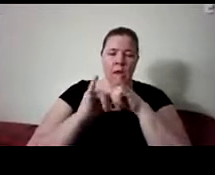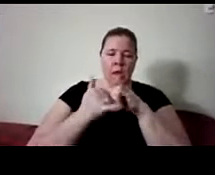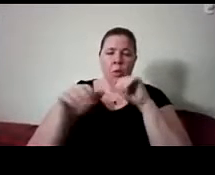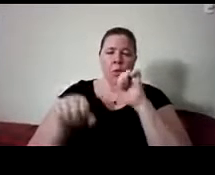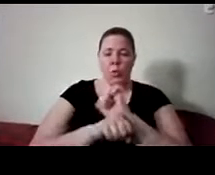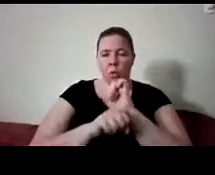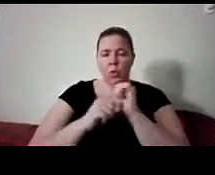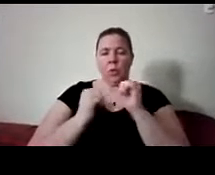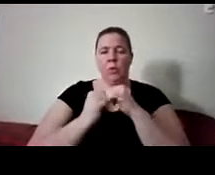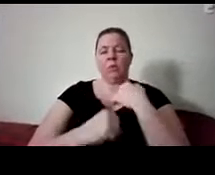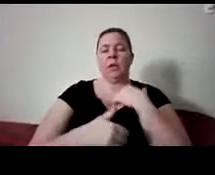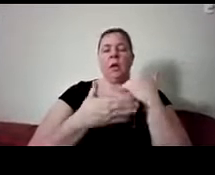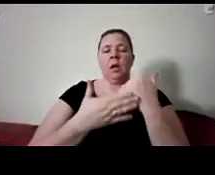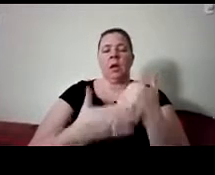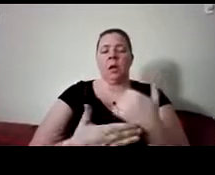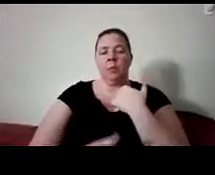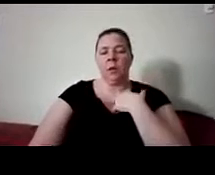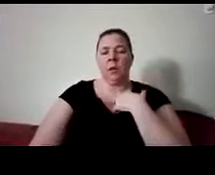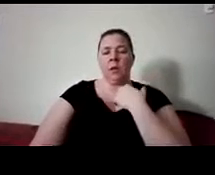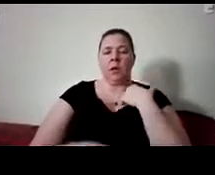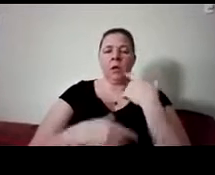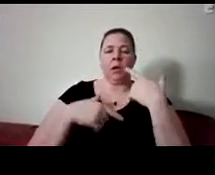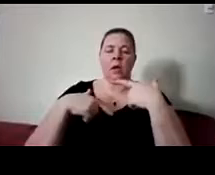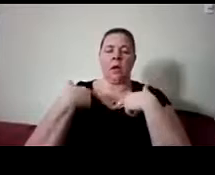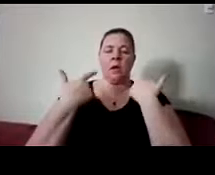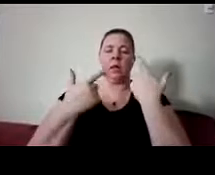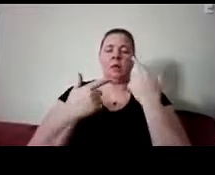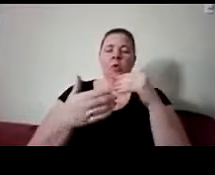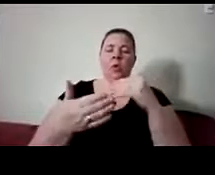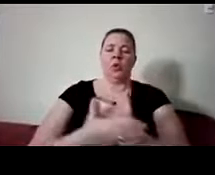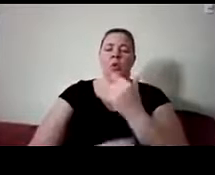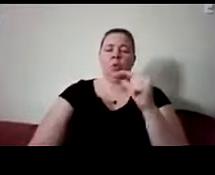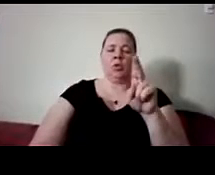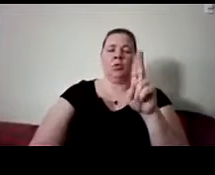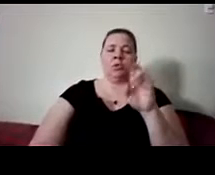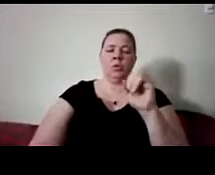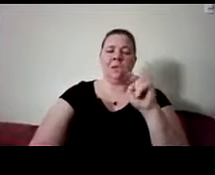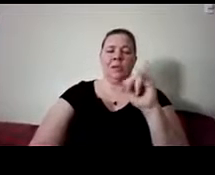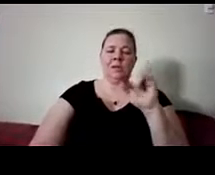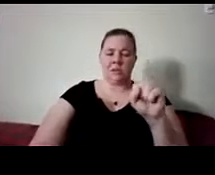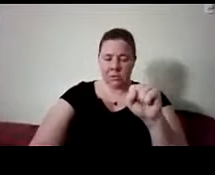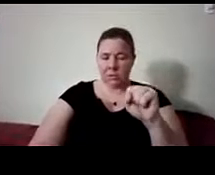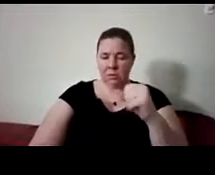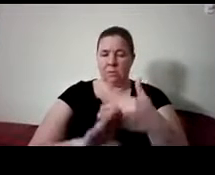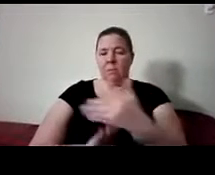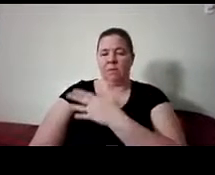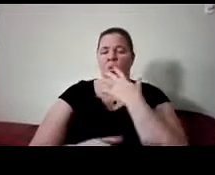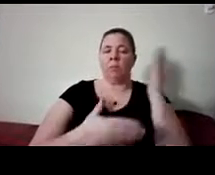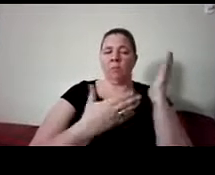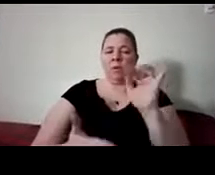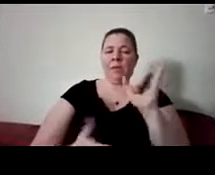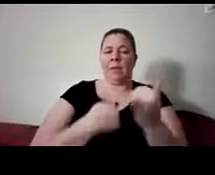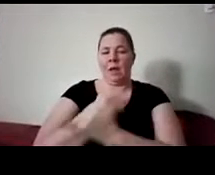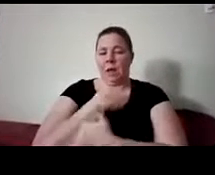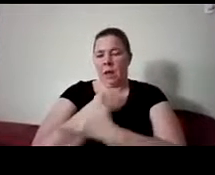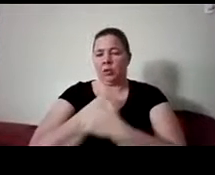to help me. I was living in Equatorial Guinea before. I want to bring in that country into the business. That's what I'm saying. I say I need help